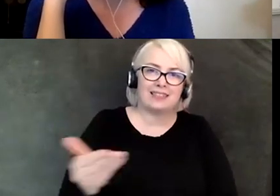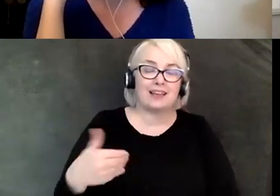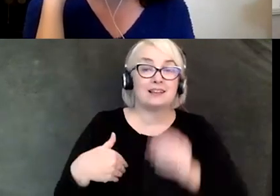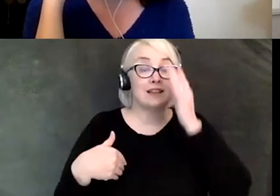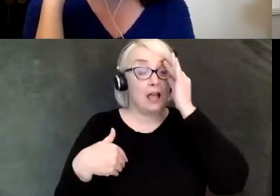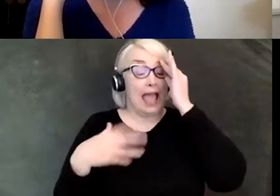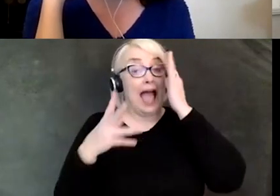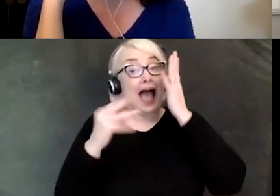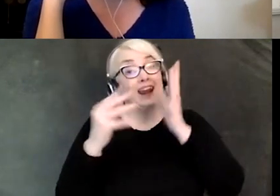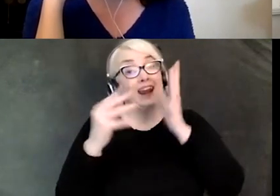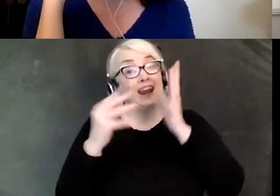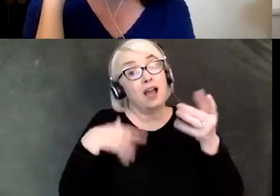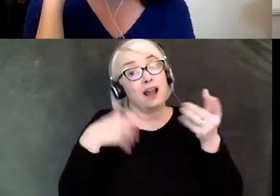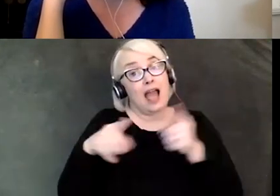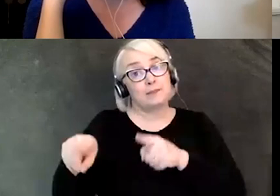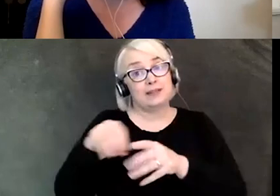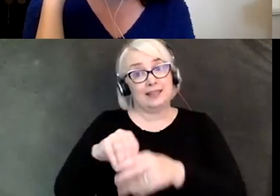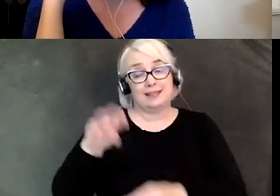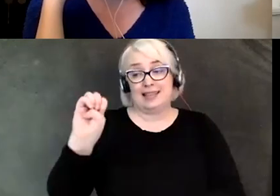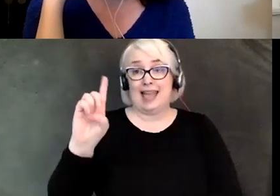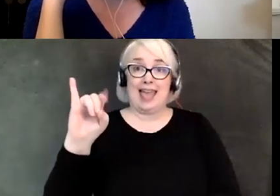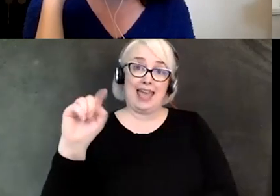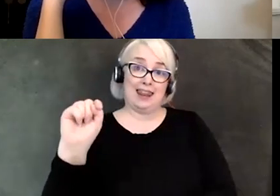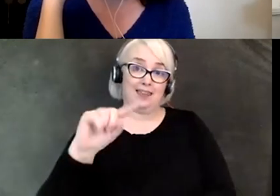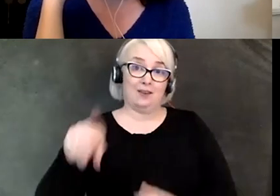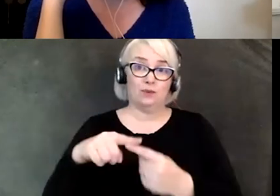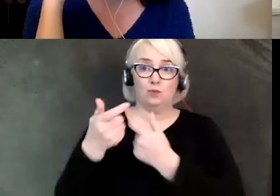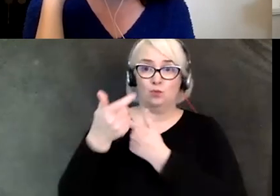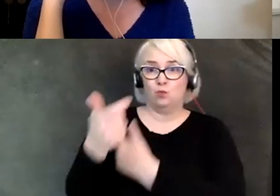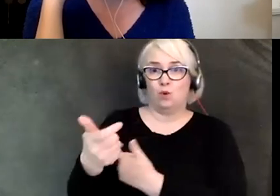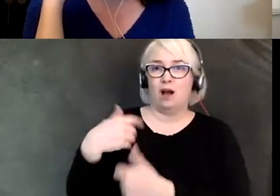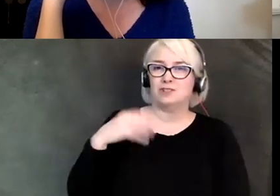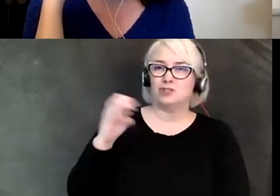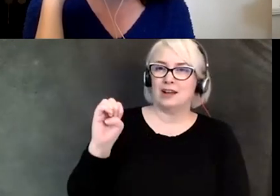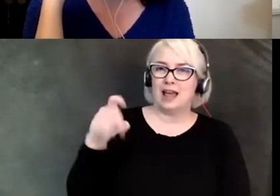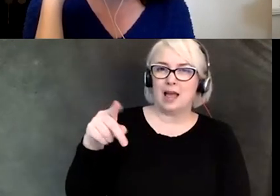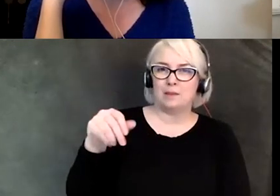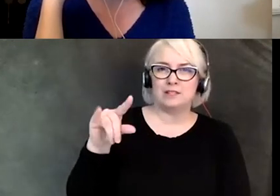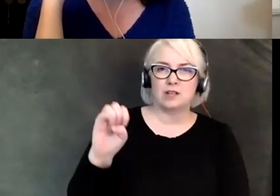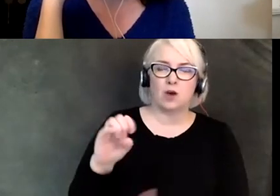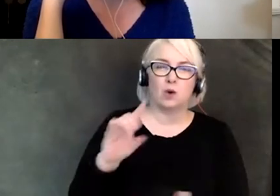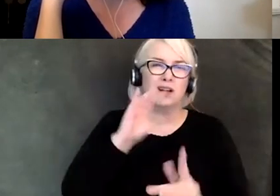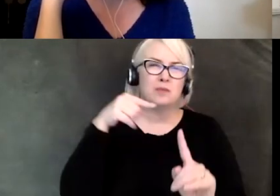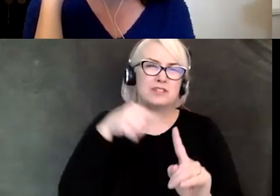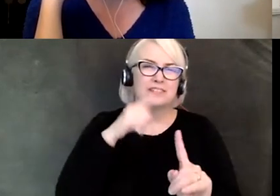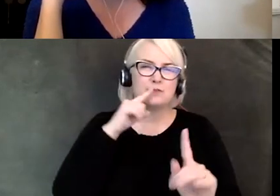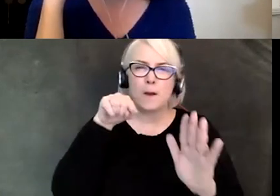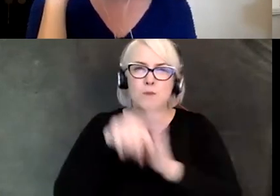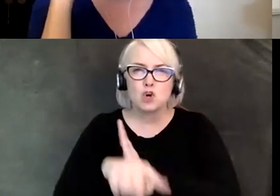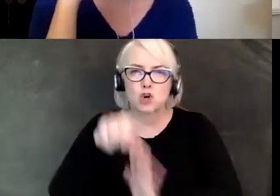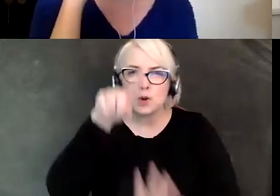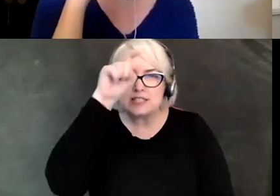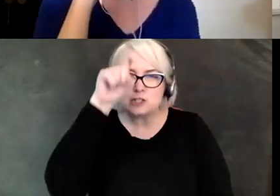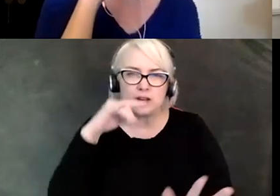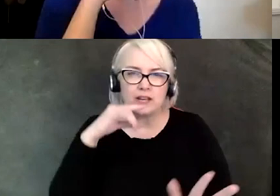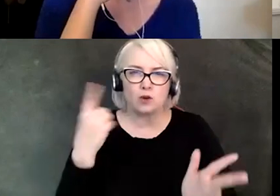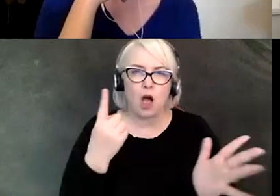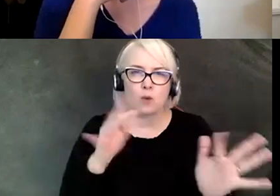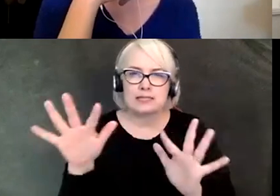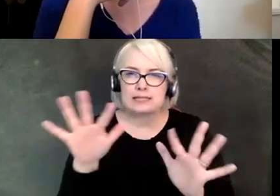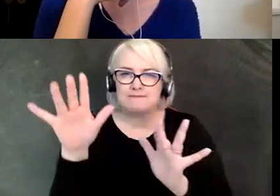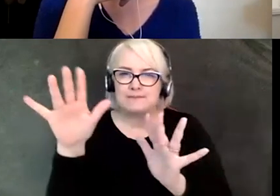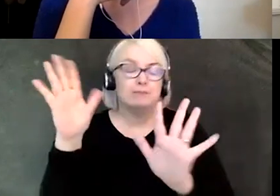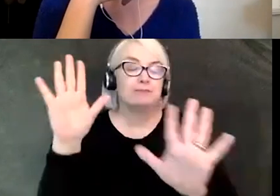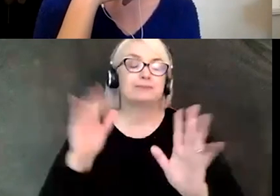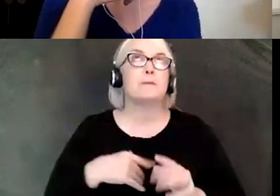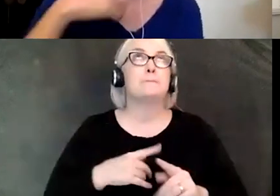edit where you watch an episode and go, especially a mystery, murder mystery. We were always going, you know, but I, I think the important thing